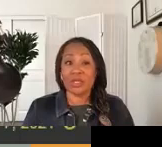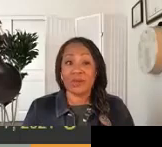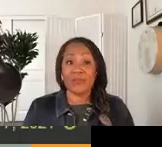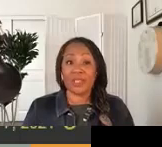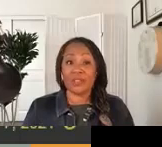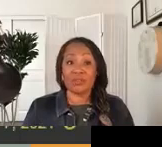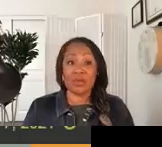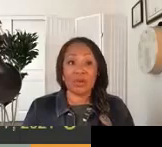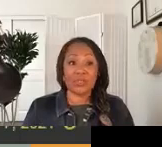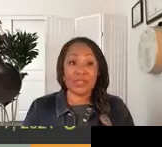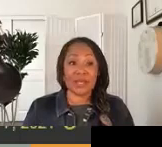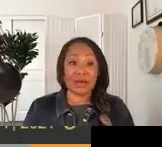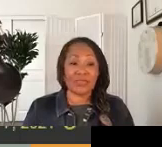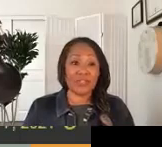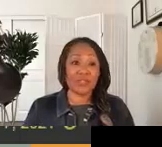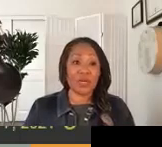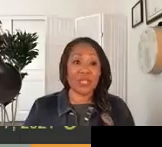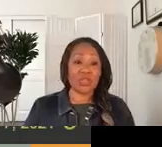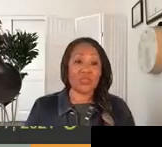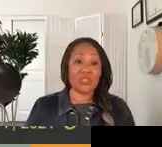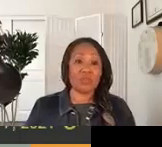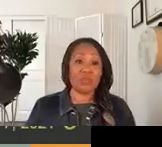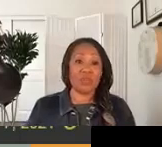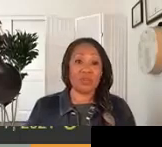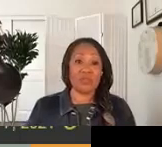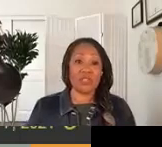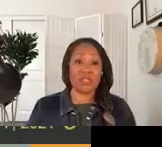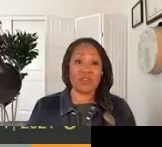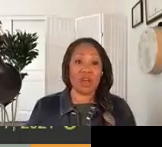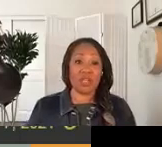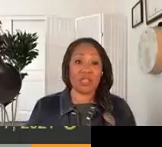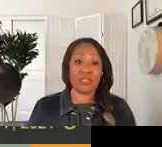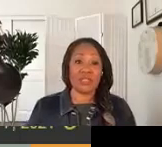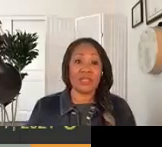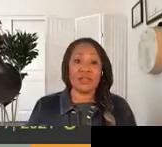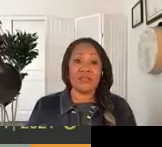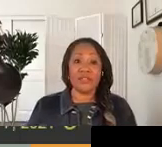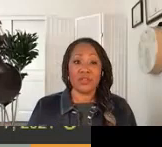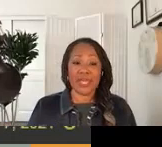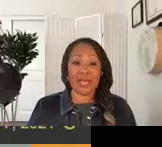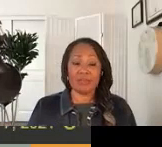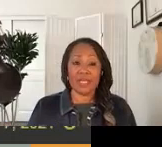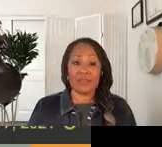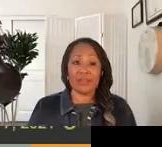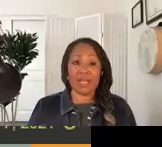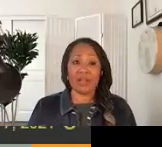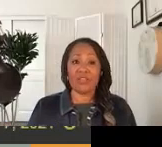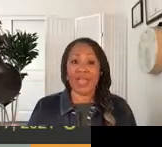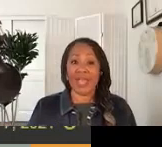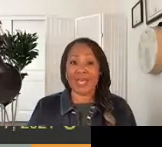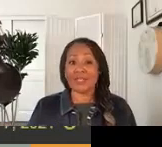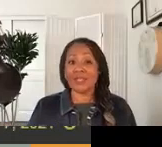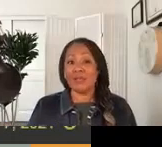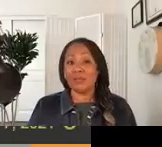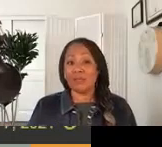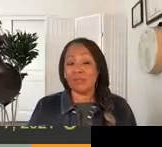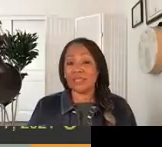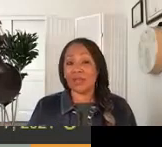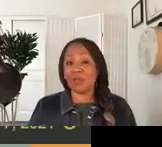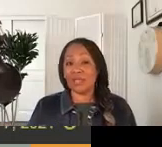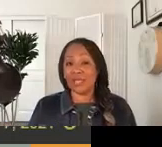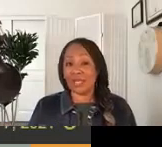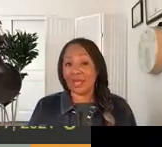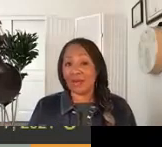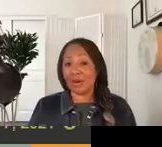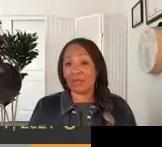institution, get your logos in there. This one I chose to put the University of Auckland, Ventura County Behavior Health, and